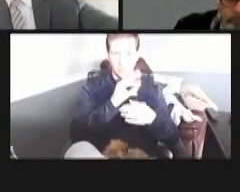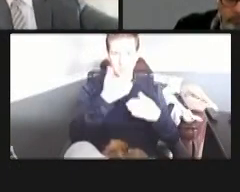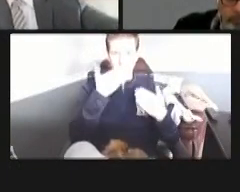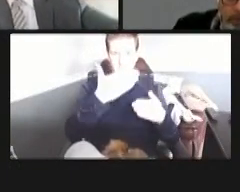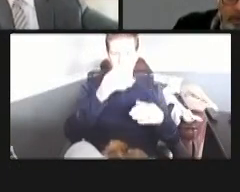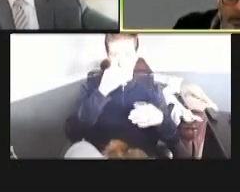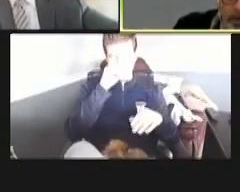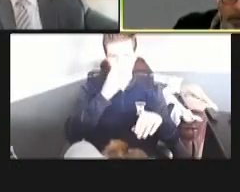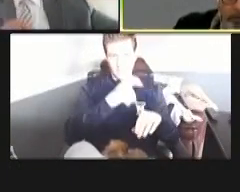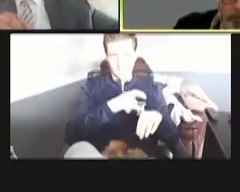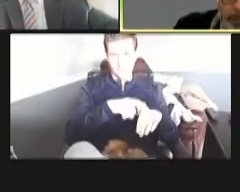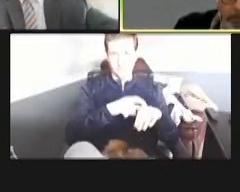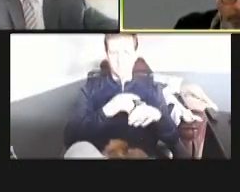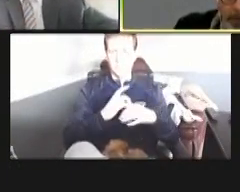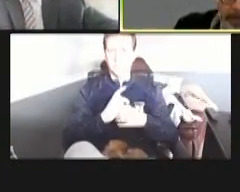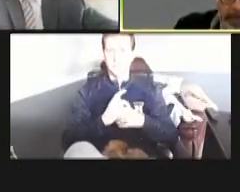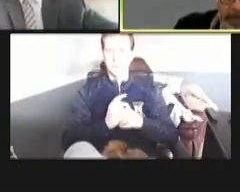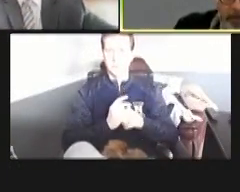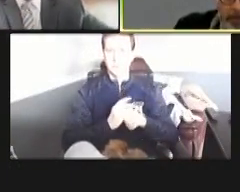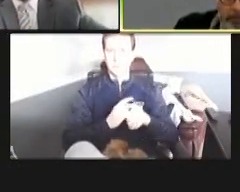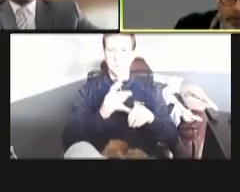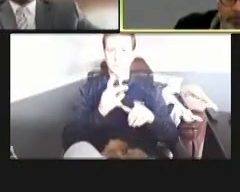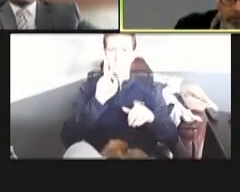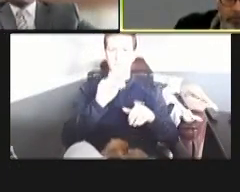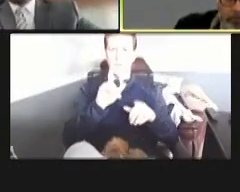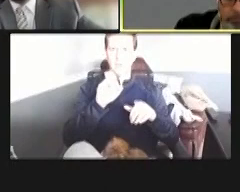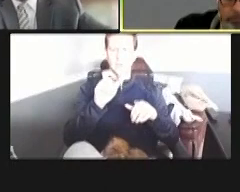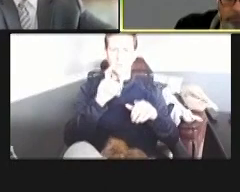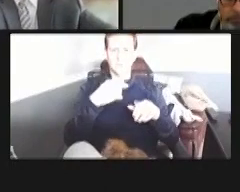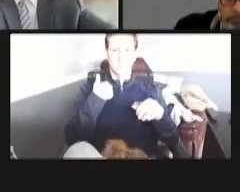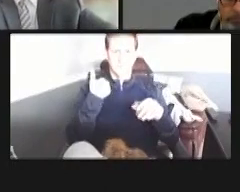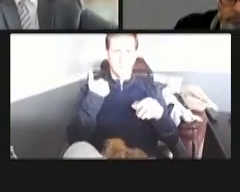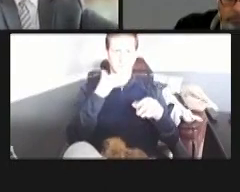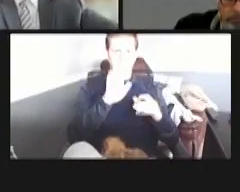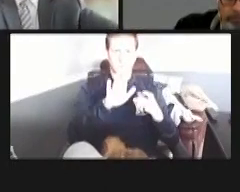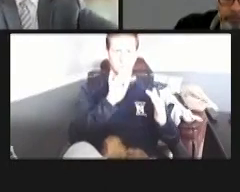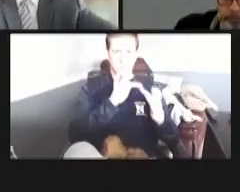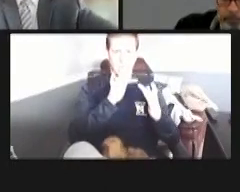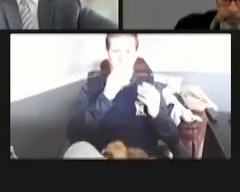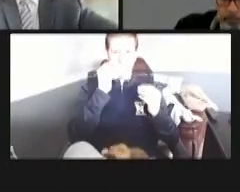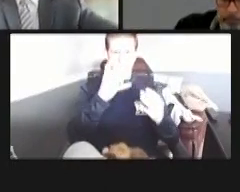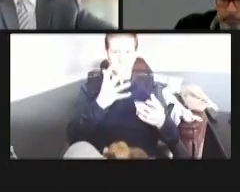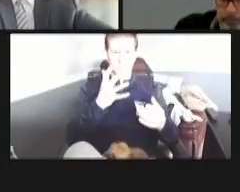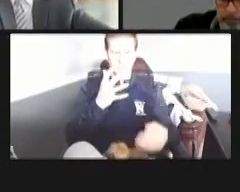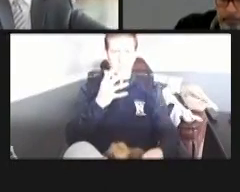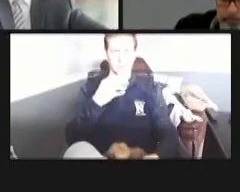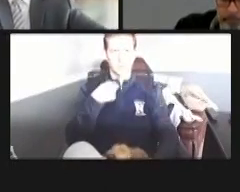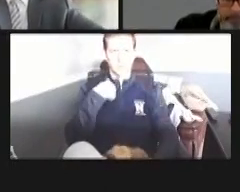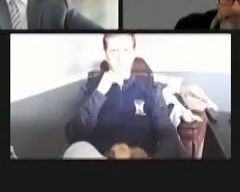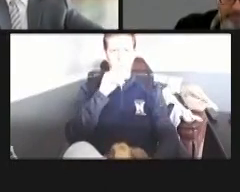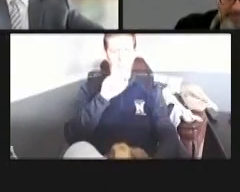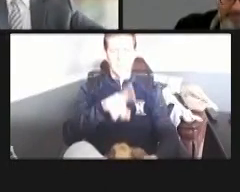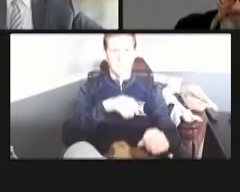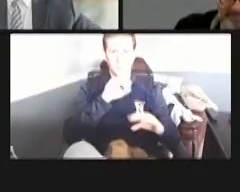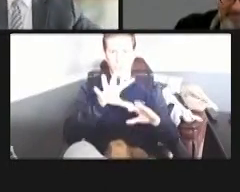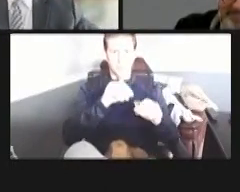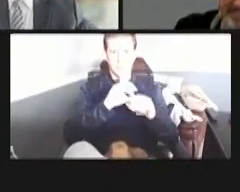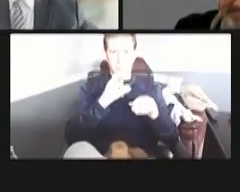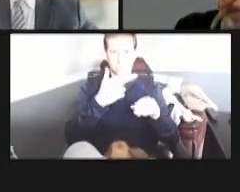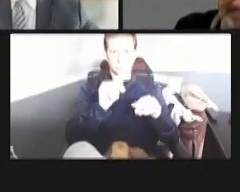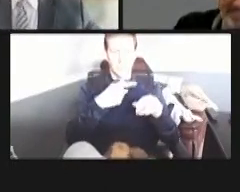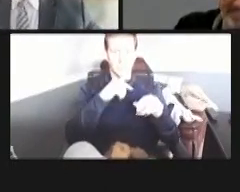time. Kyle, do we have your contact info? I can put it. I can't put it in the chat because I don't have a